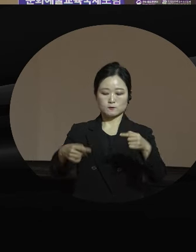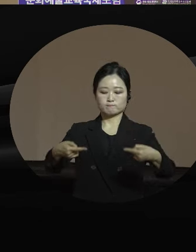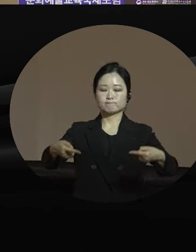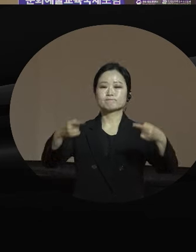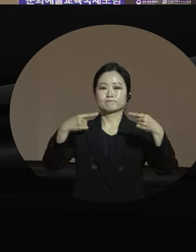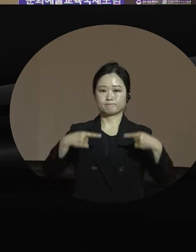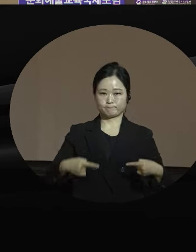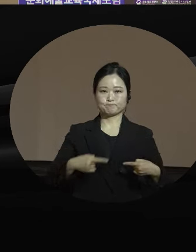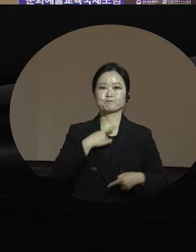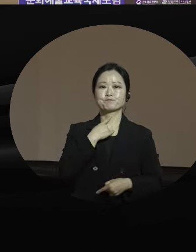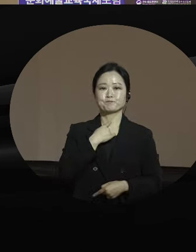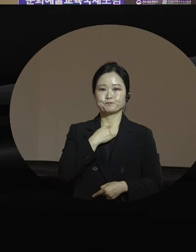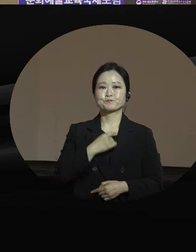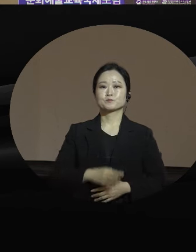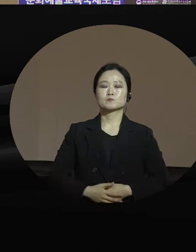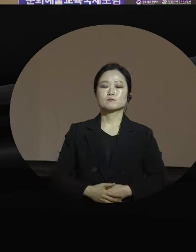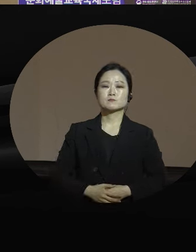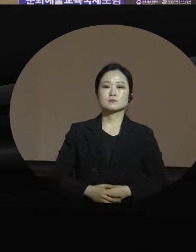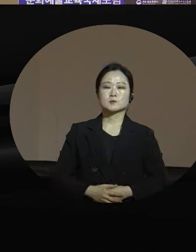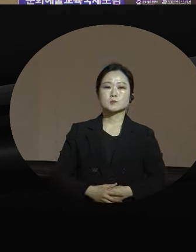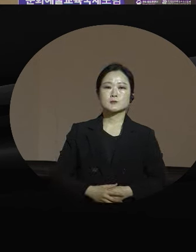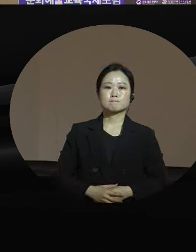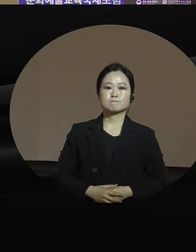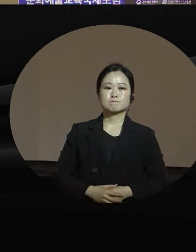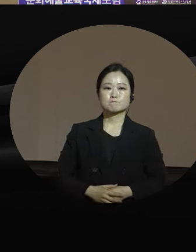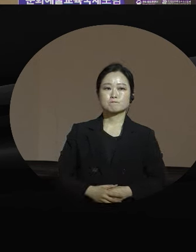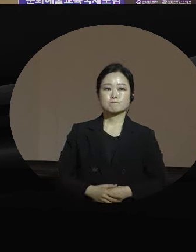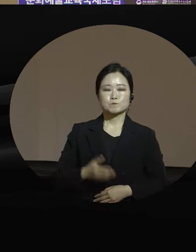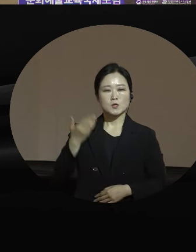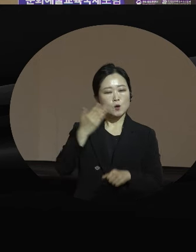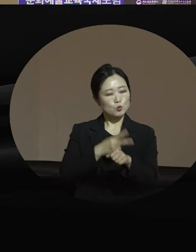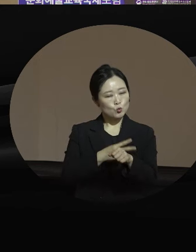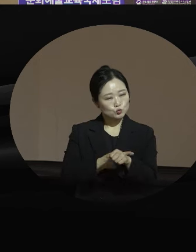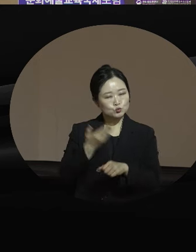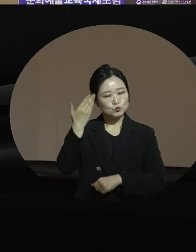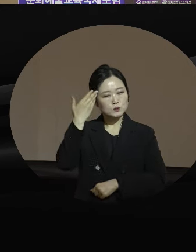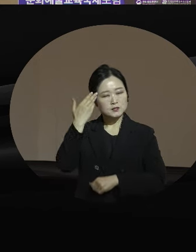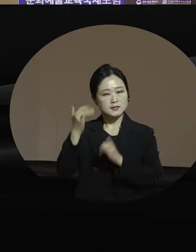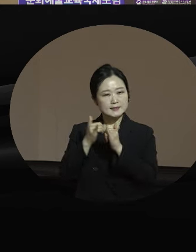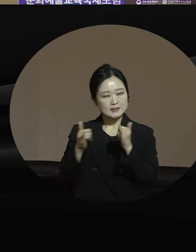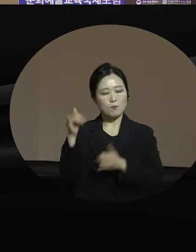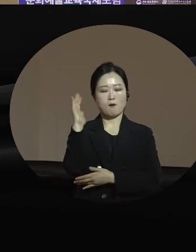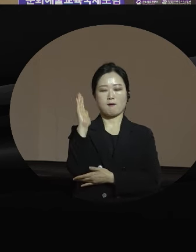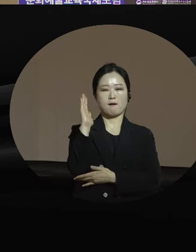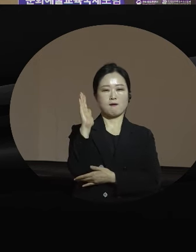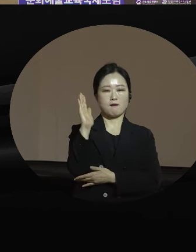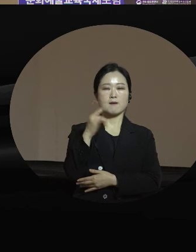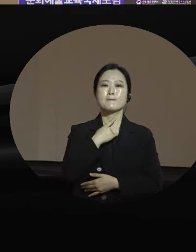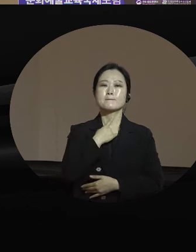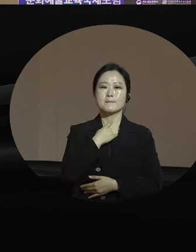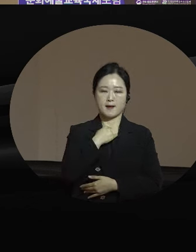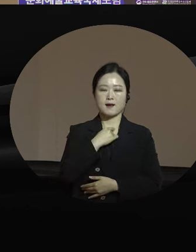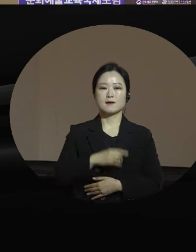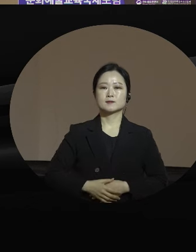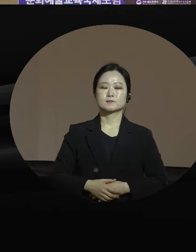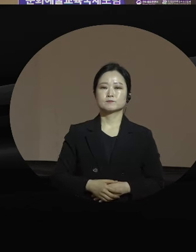and discussions to strengthen the national values in order to improve the public cultural